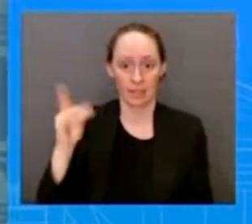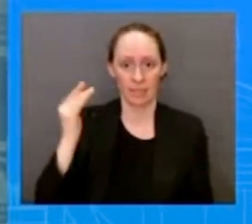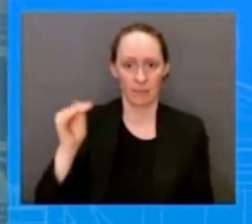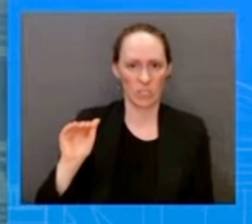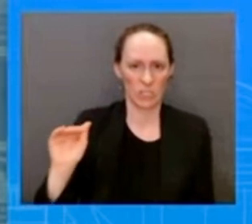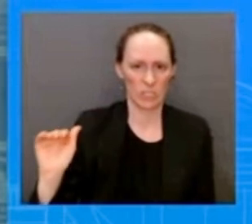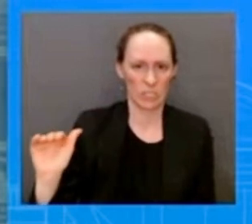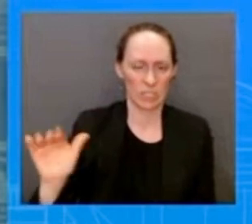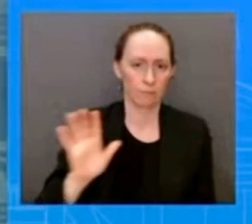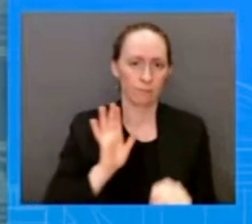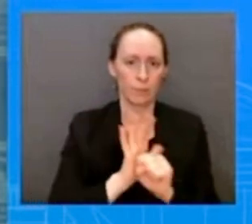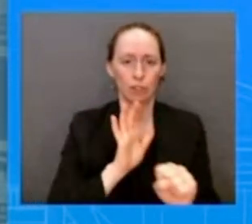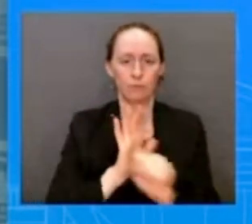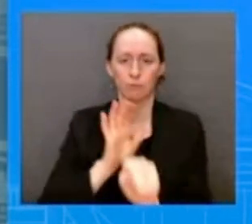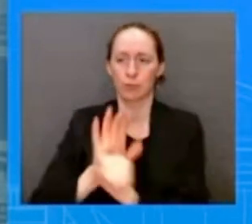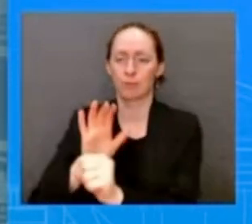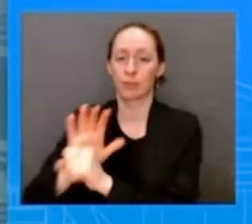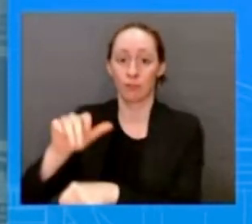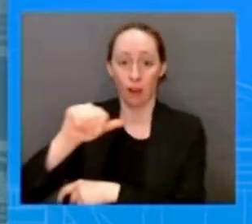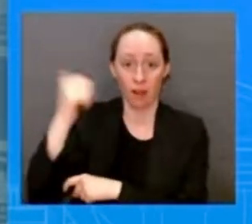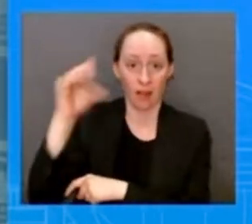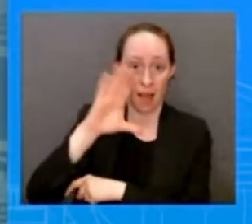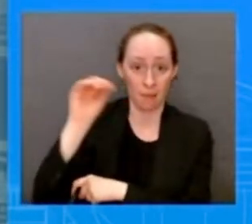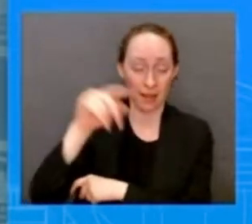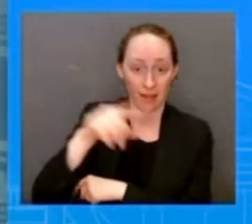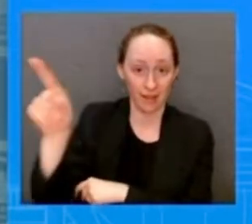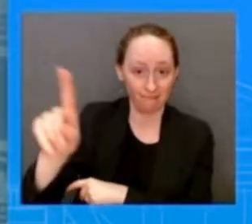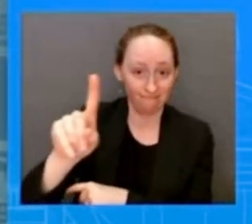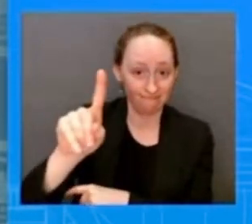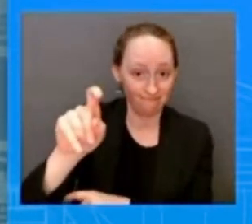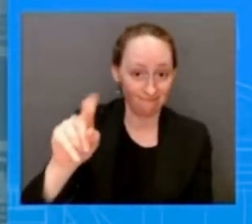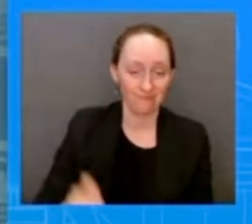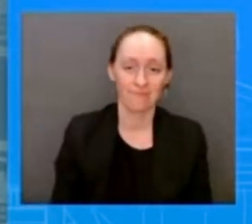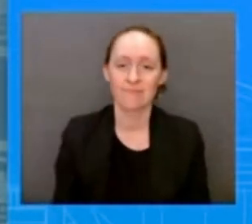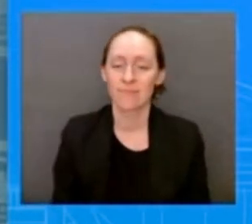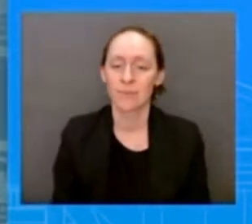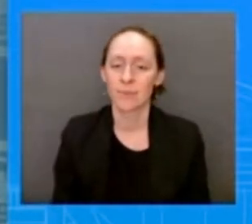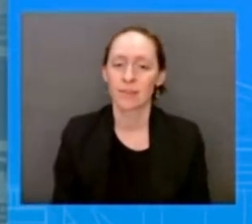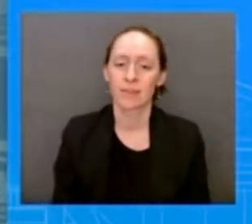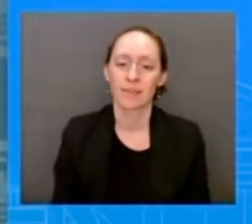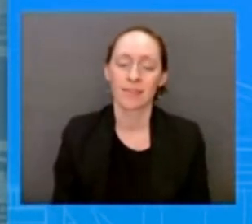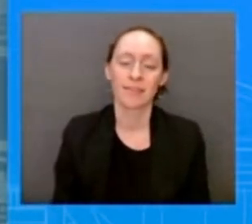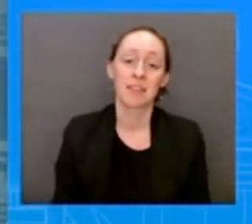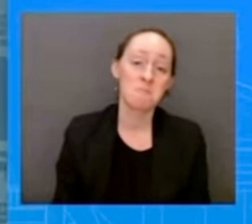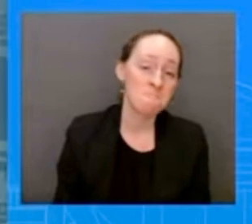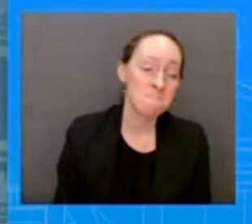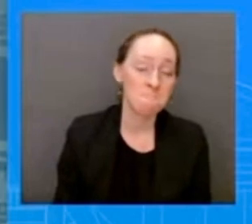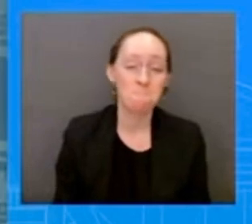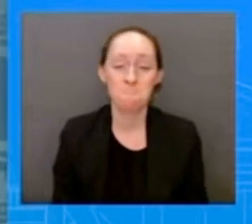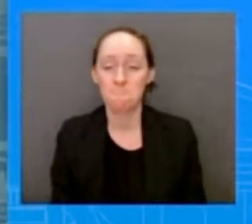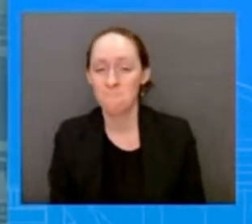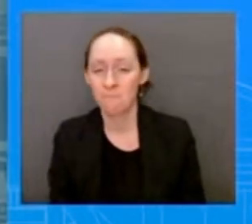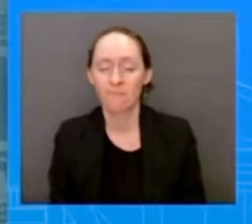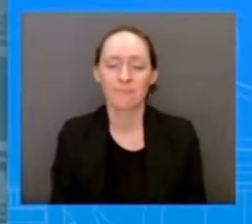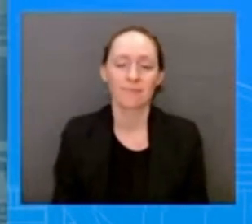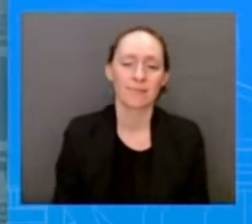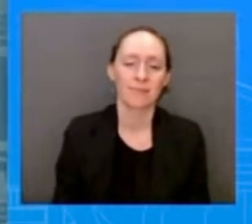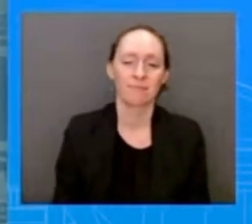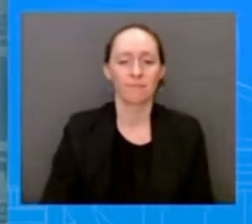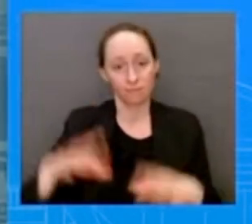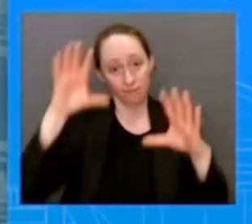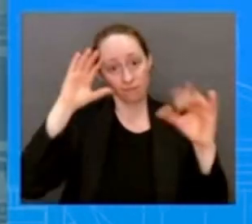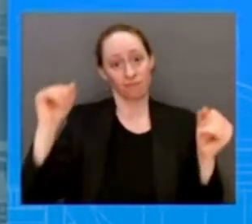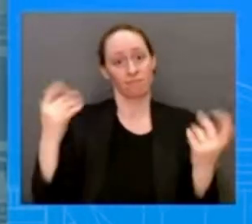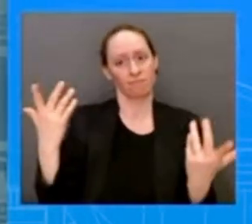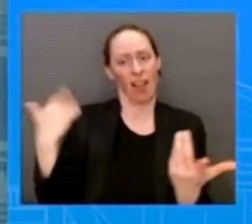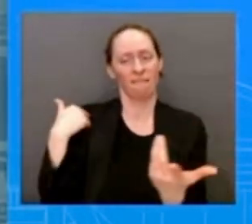used his bully pulpit to make himself very clear on how we should be putting the American people first. You heard him.